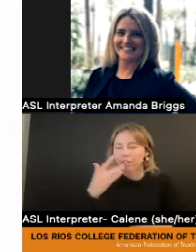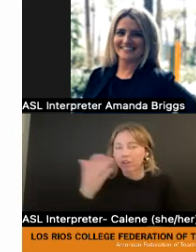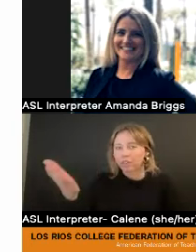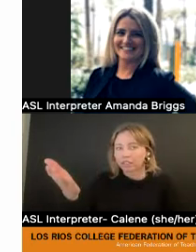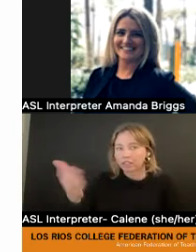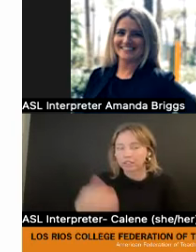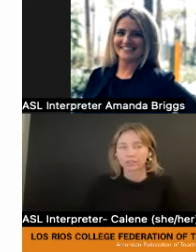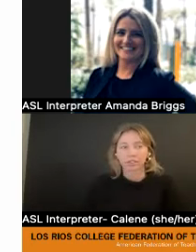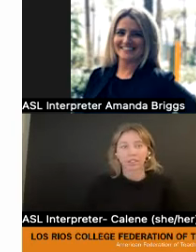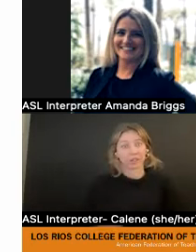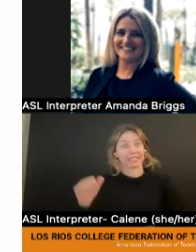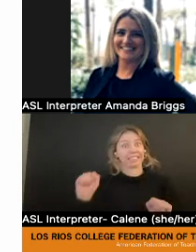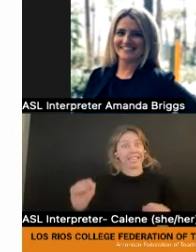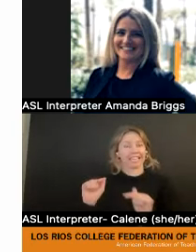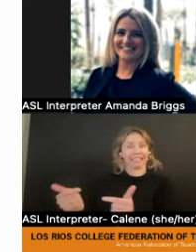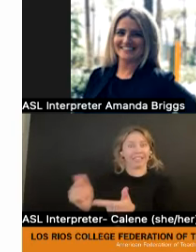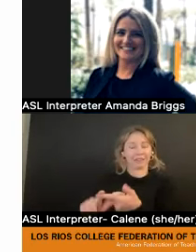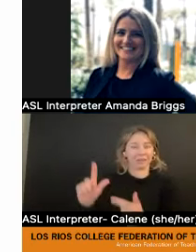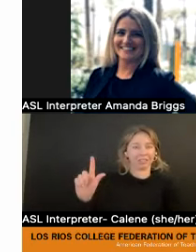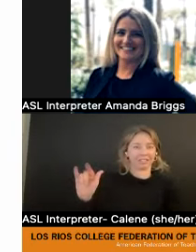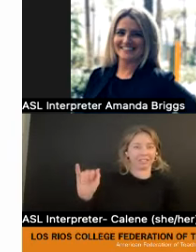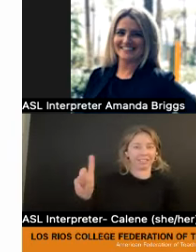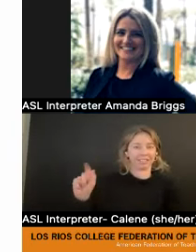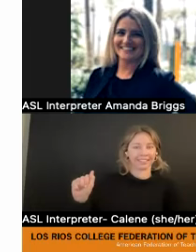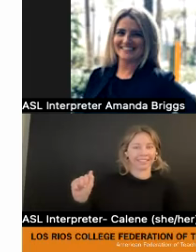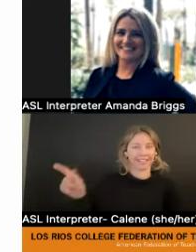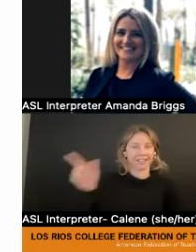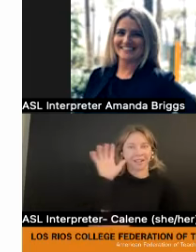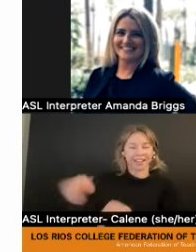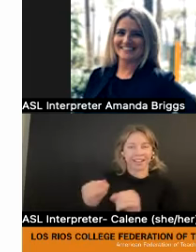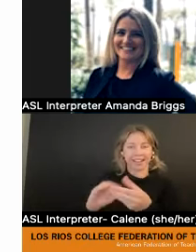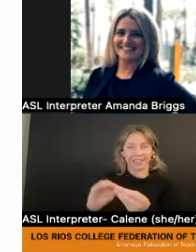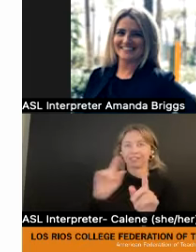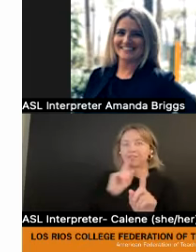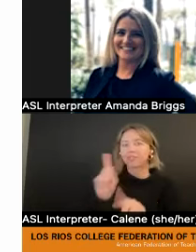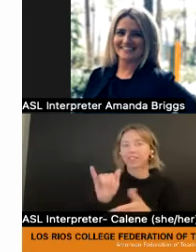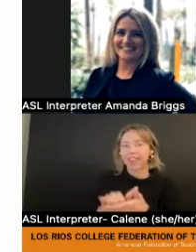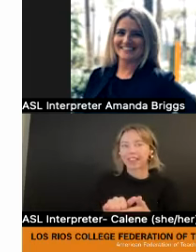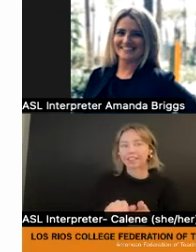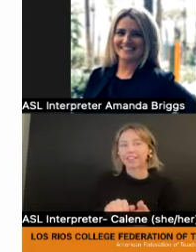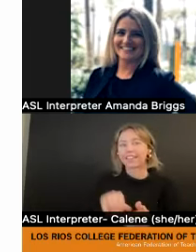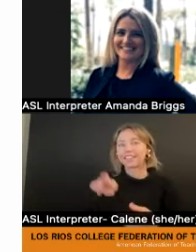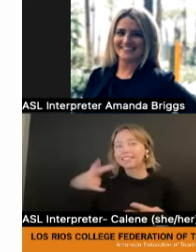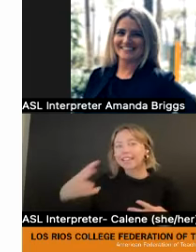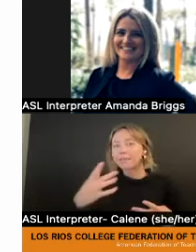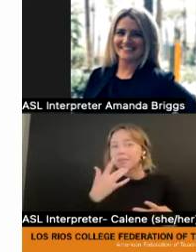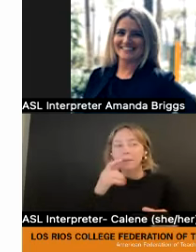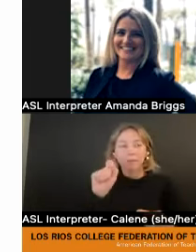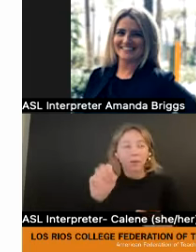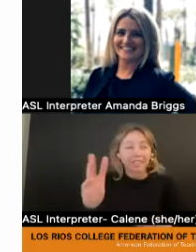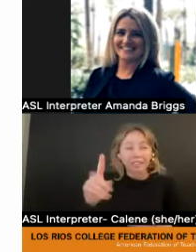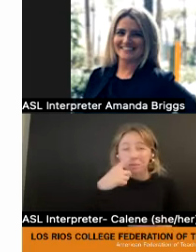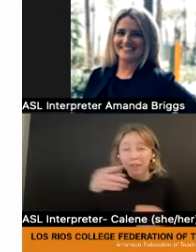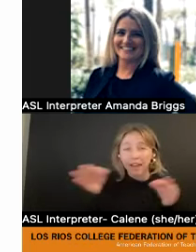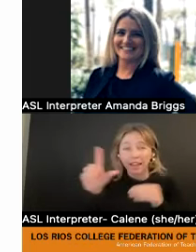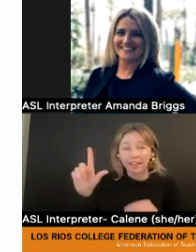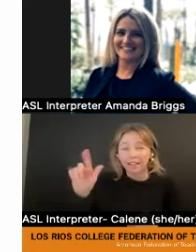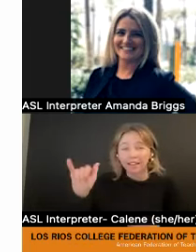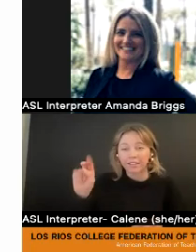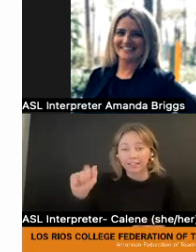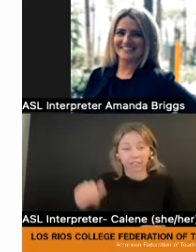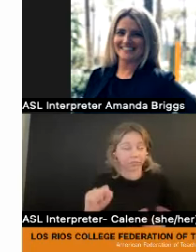Can I defer that one over to Linda because she does a better job of it for me, the second level preference, the 0.6 preference? Linda, are you Sure, if